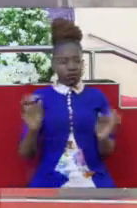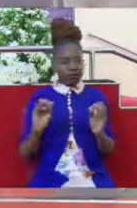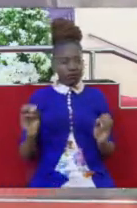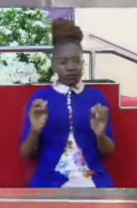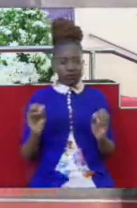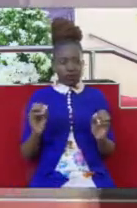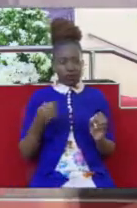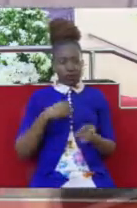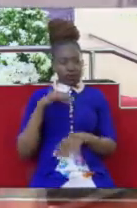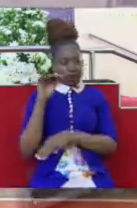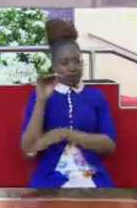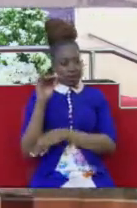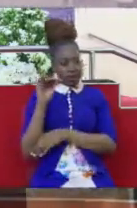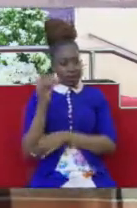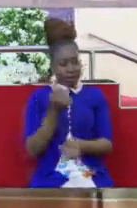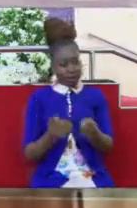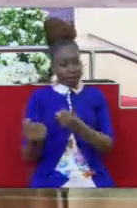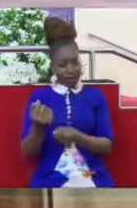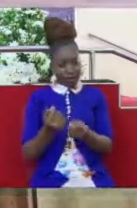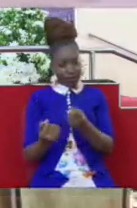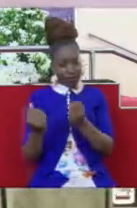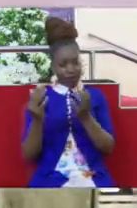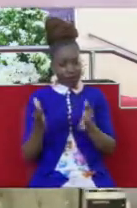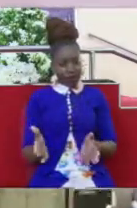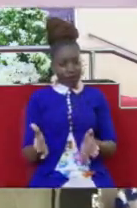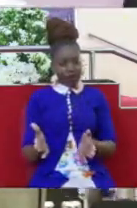the probox, nikamwambia yule dereva ile probox,